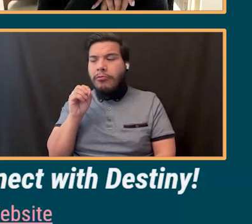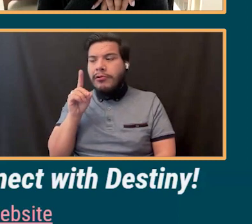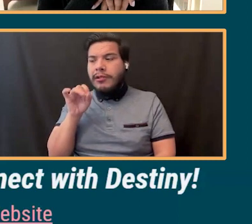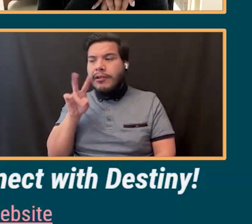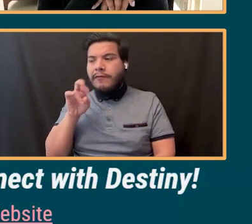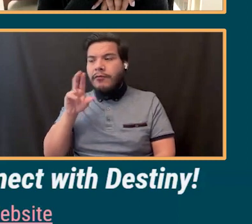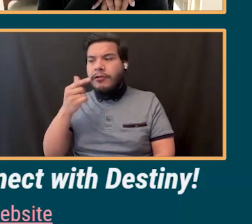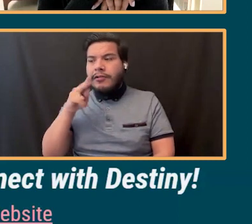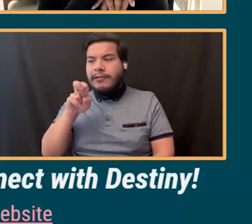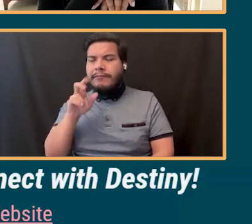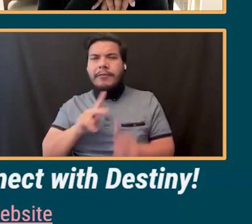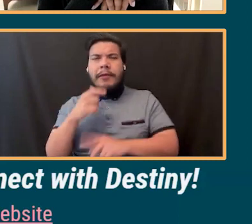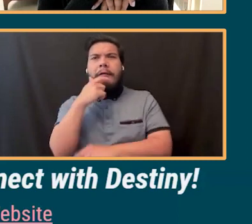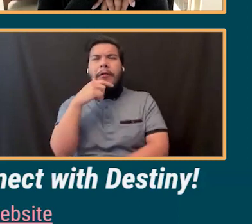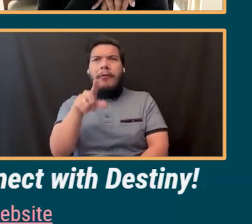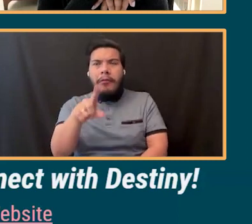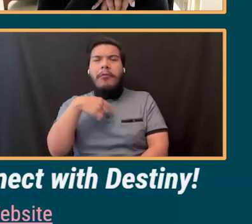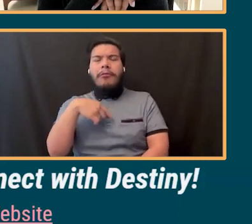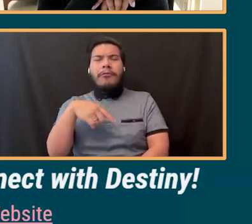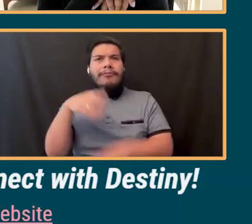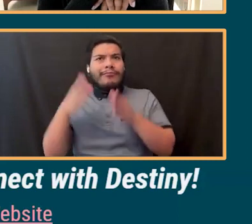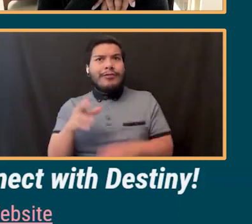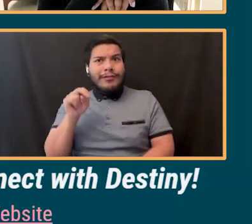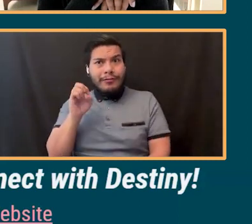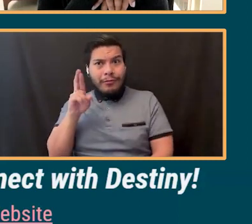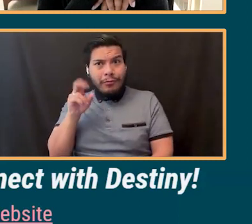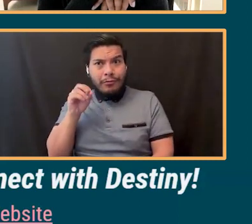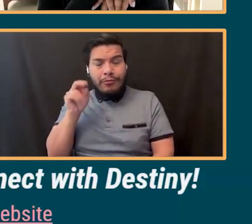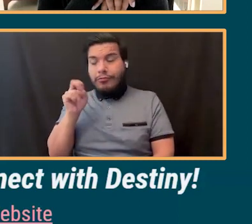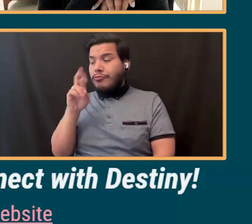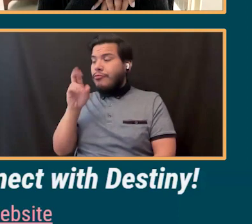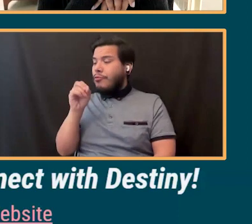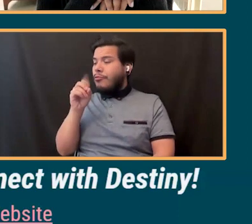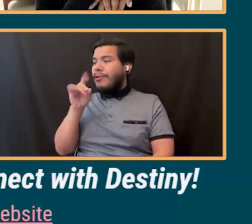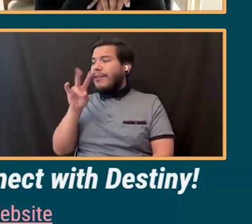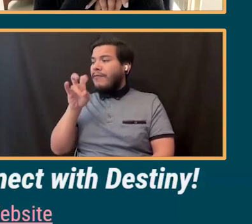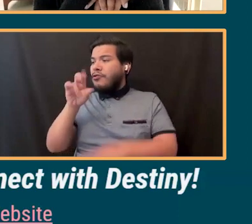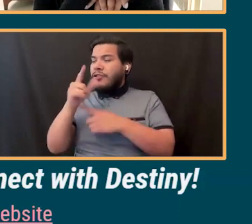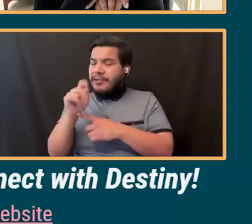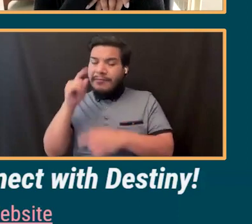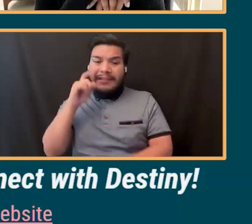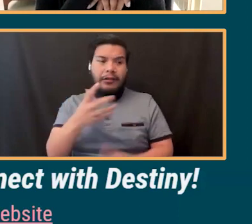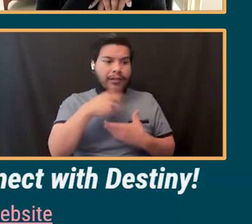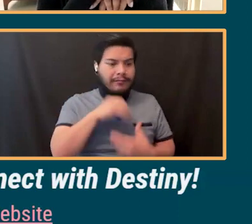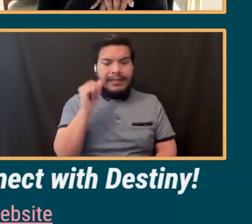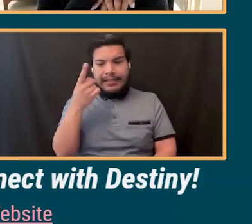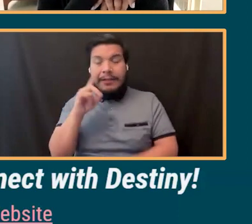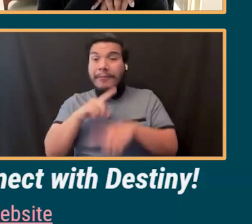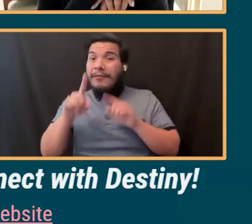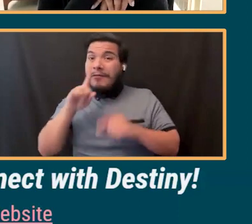say, oh, someone's neurodivergent just because they're autistic or just because they're ADHD, but there's also dyslexia,